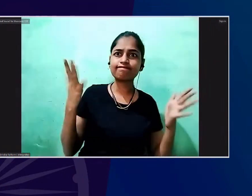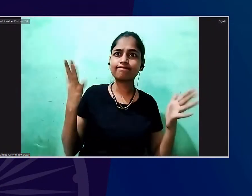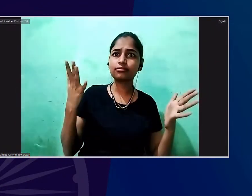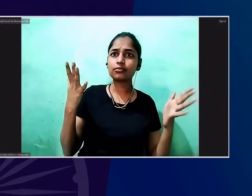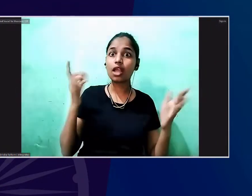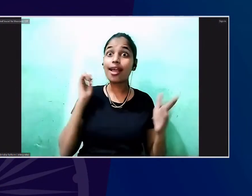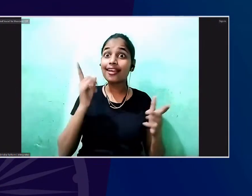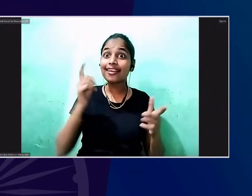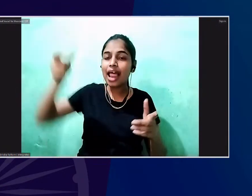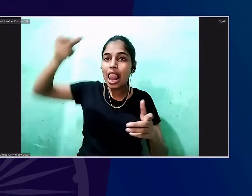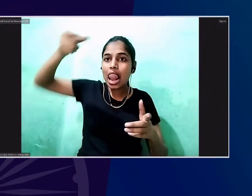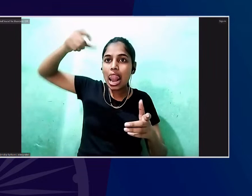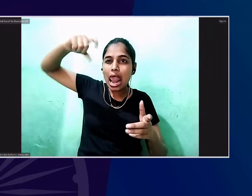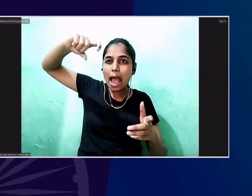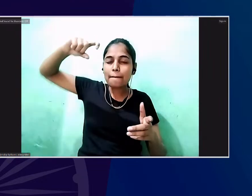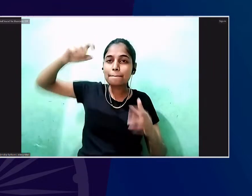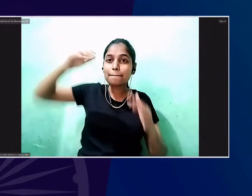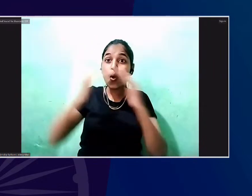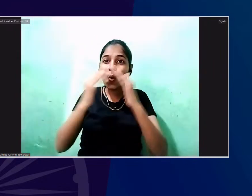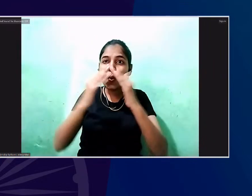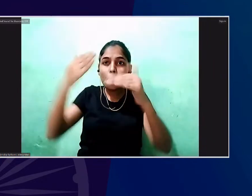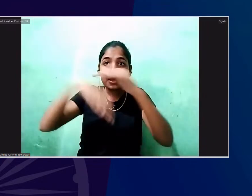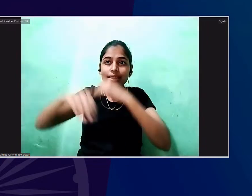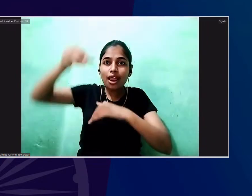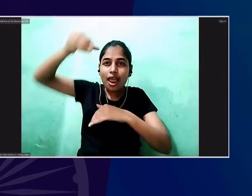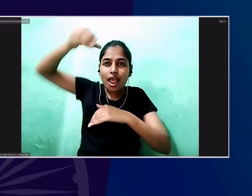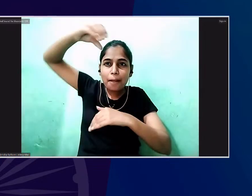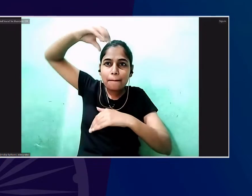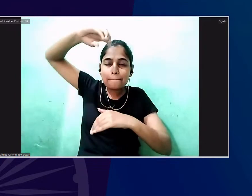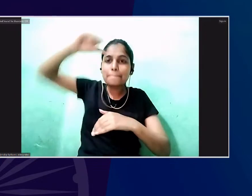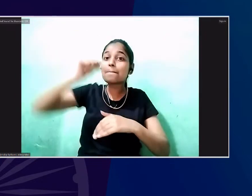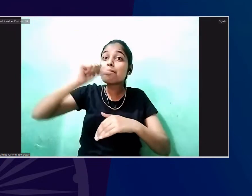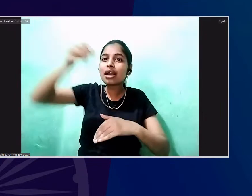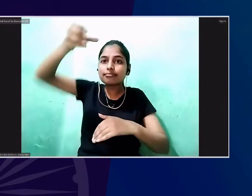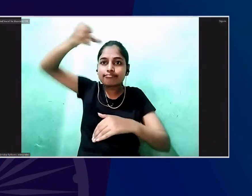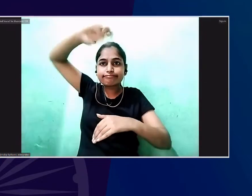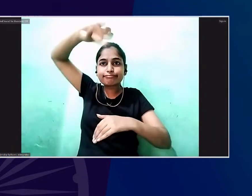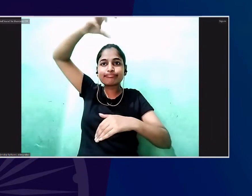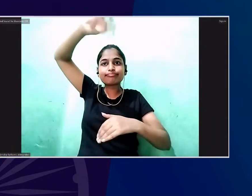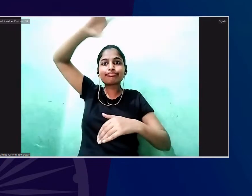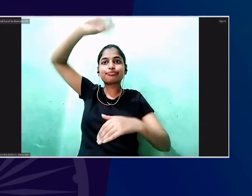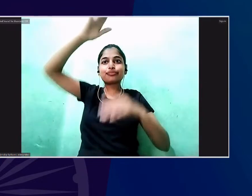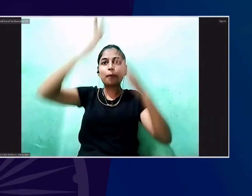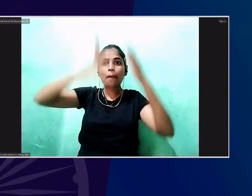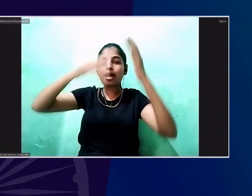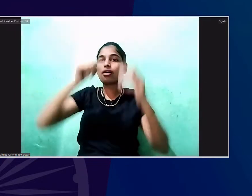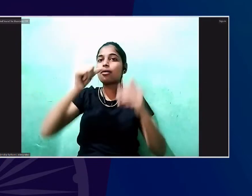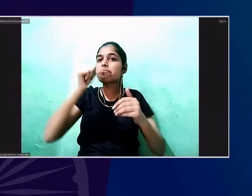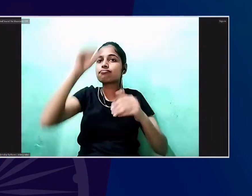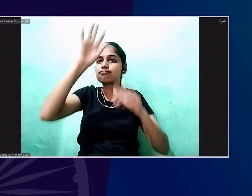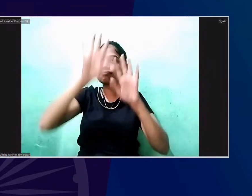He explored and experimented with everything related to water.